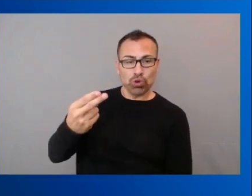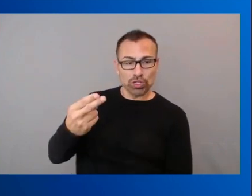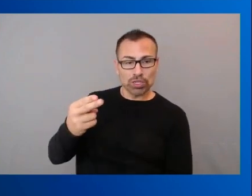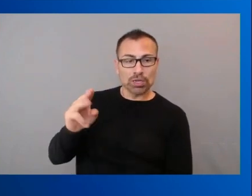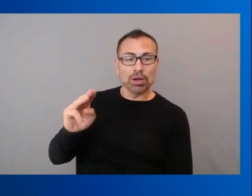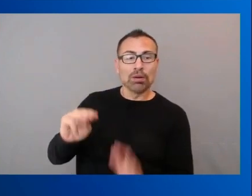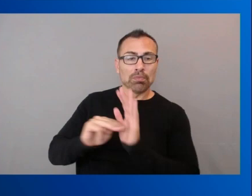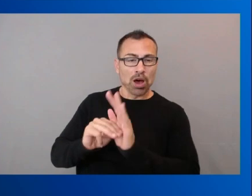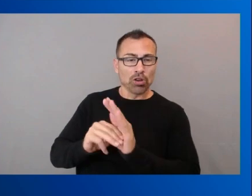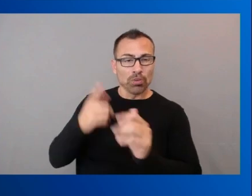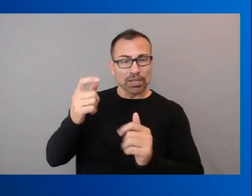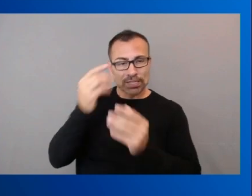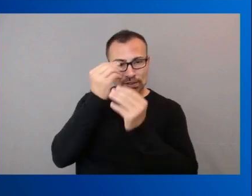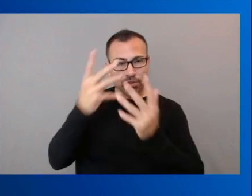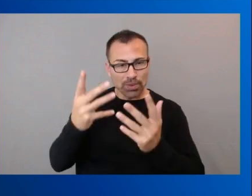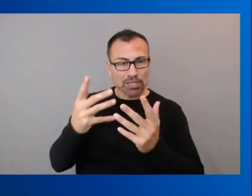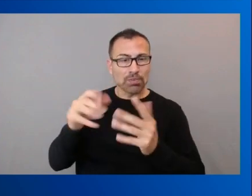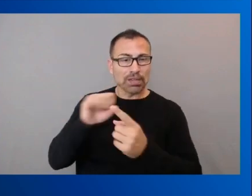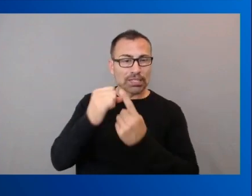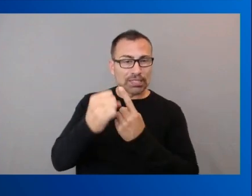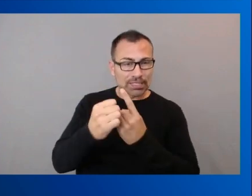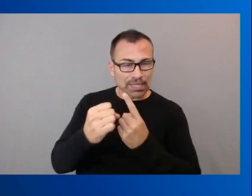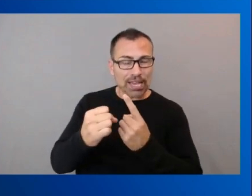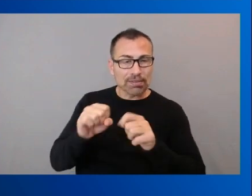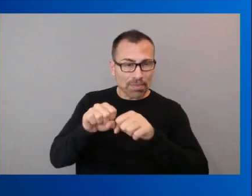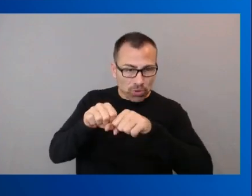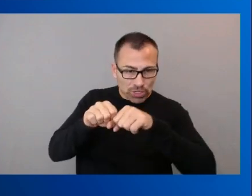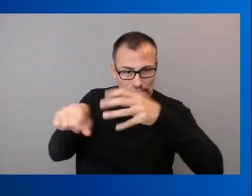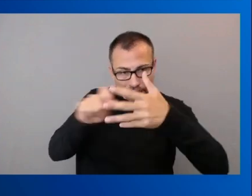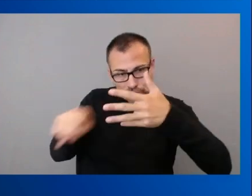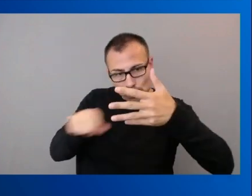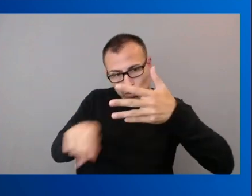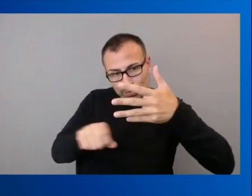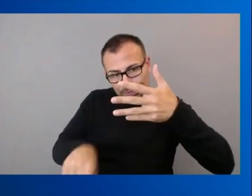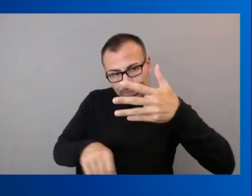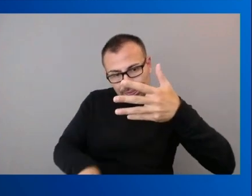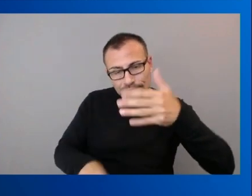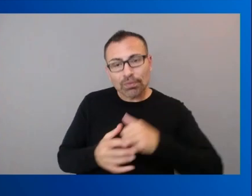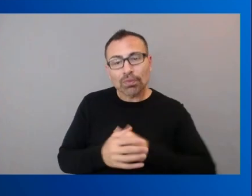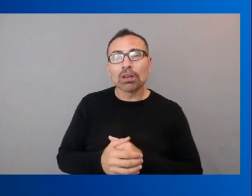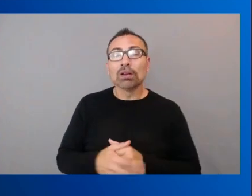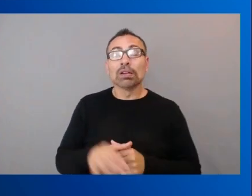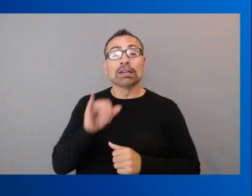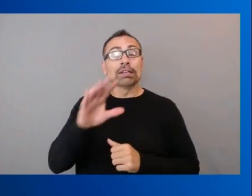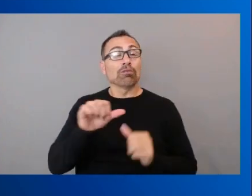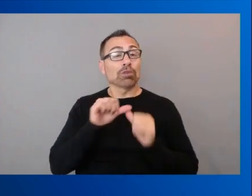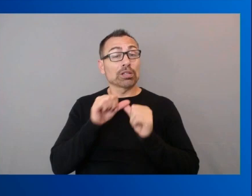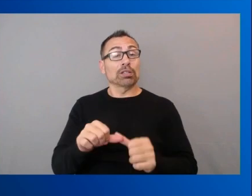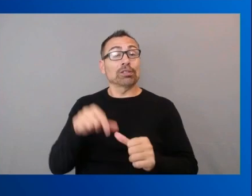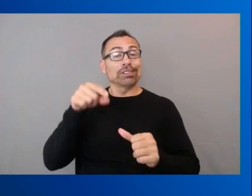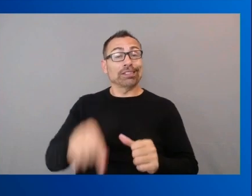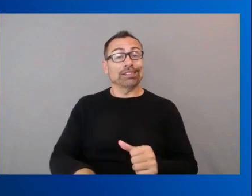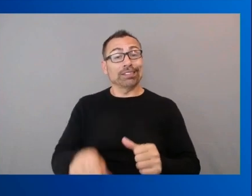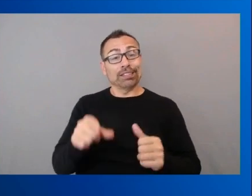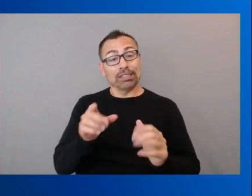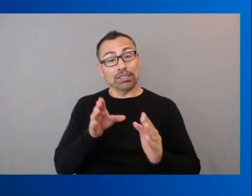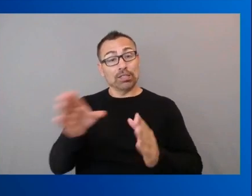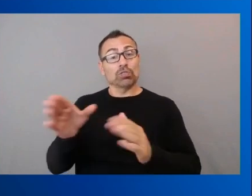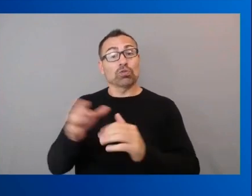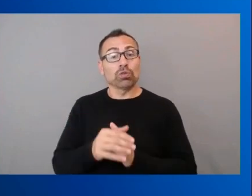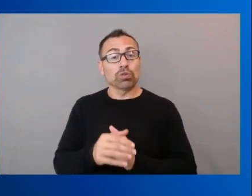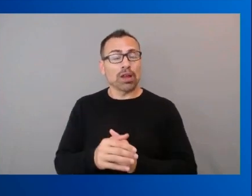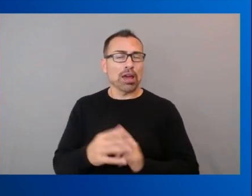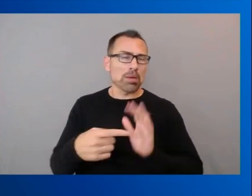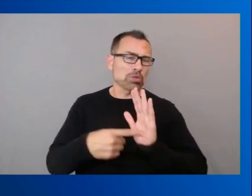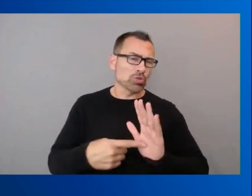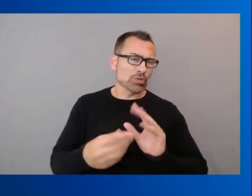about the filtering options that kind of these events give you. Now, if we continue along this route, and I'll kind of just fly through some more examples quickly